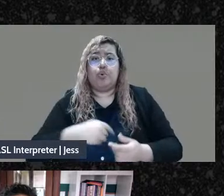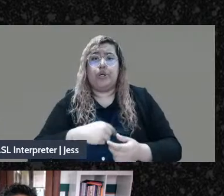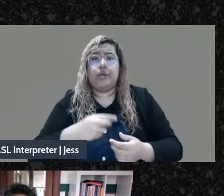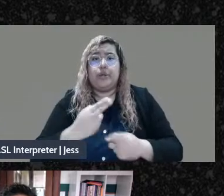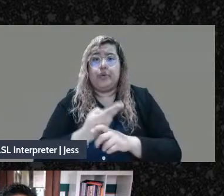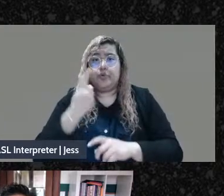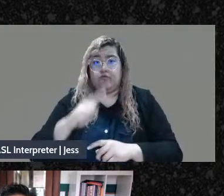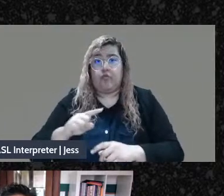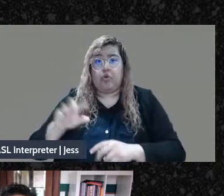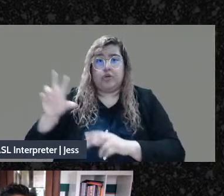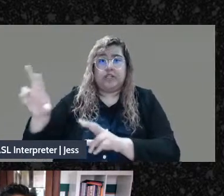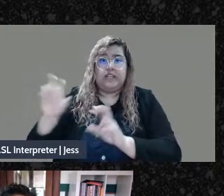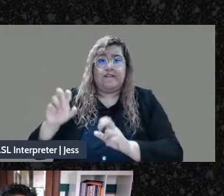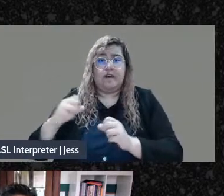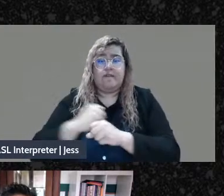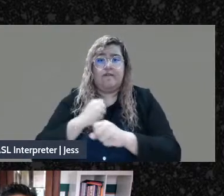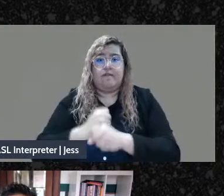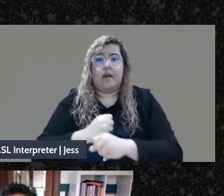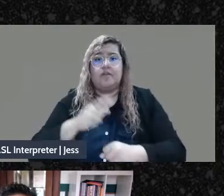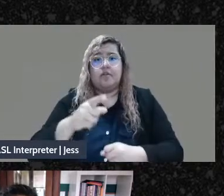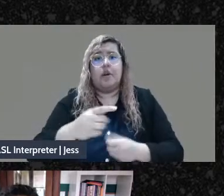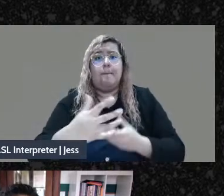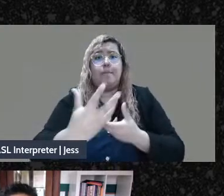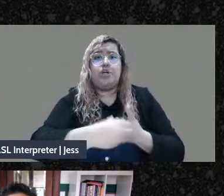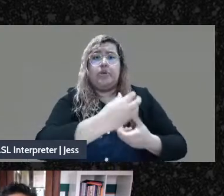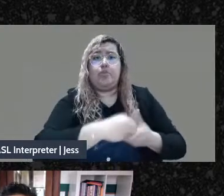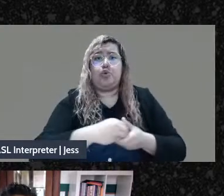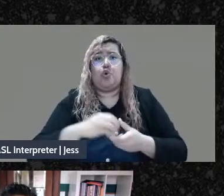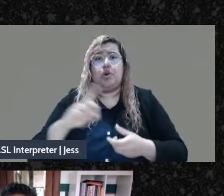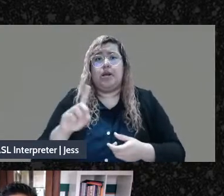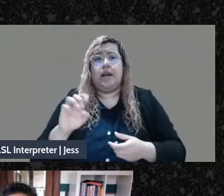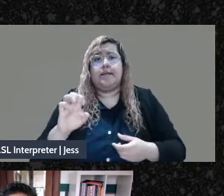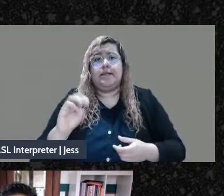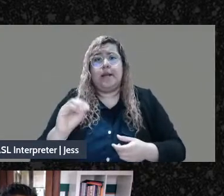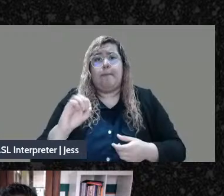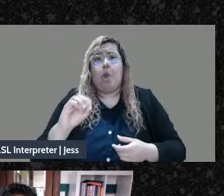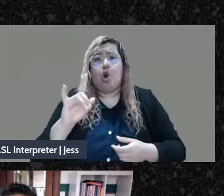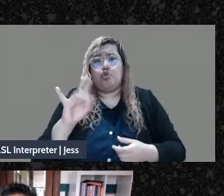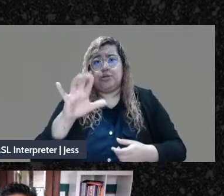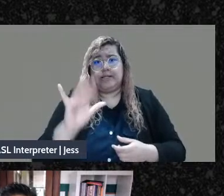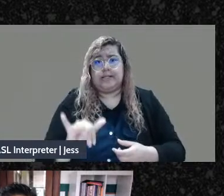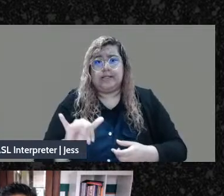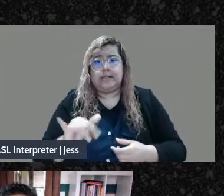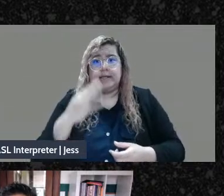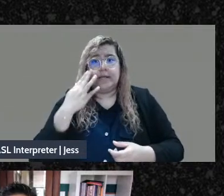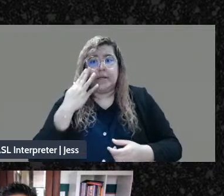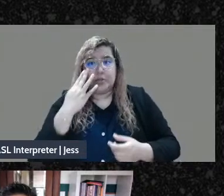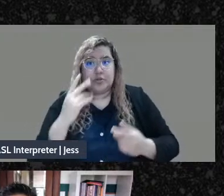fight is participatory democracy. So I know folks named participatory budgeting. So we were